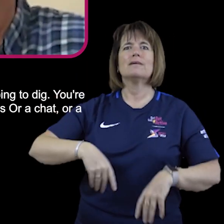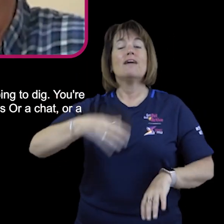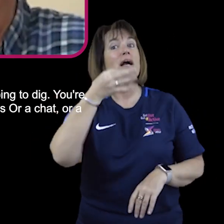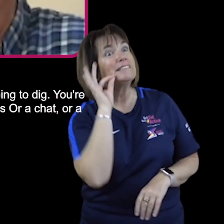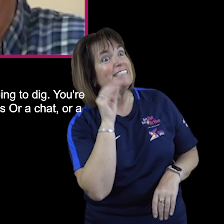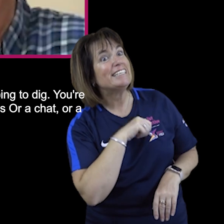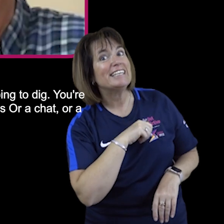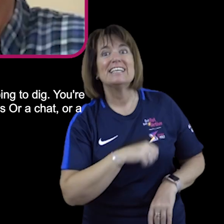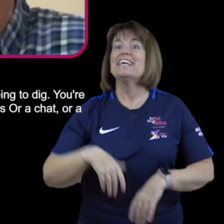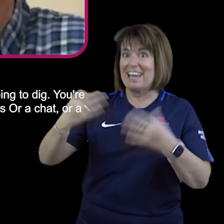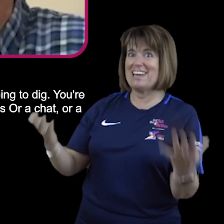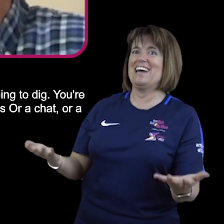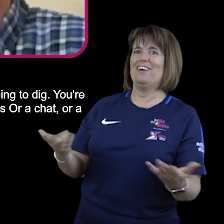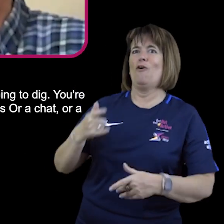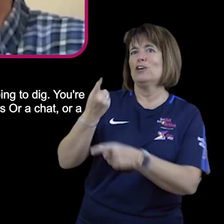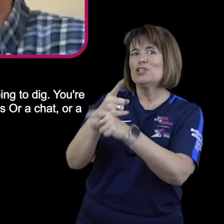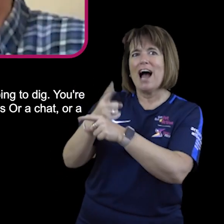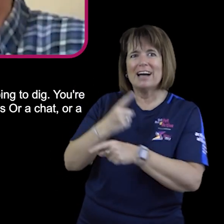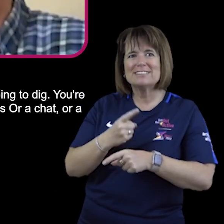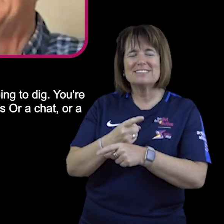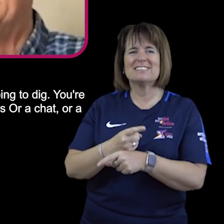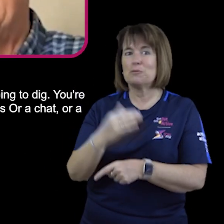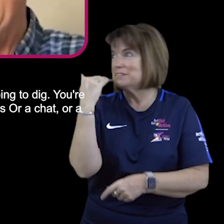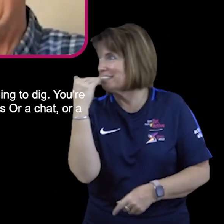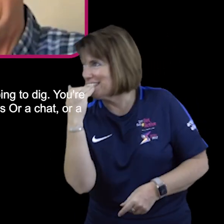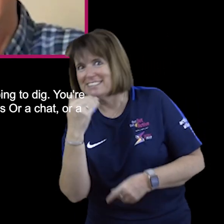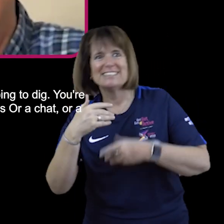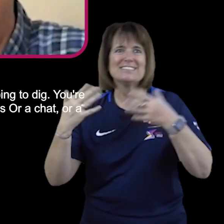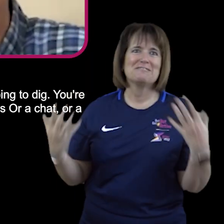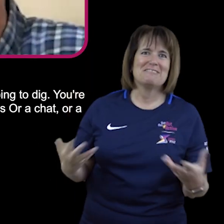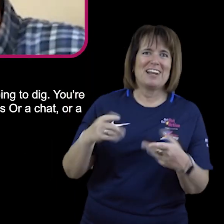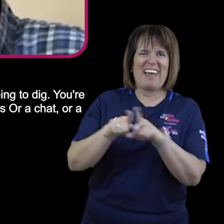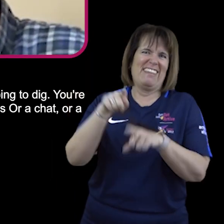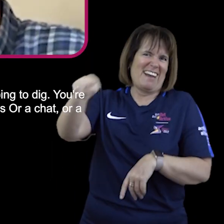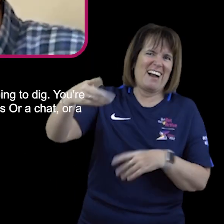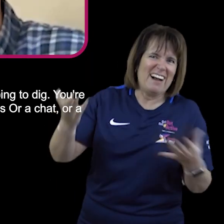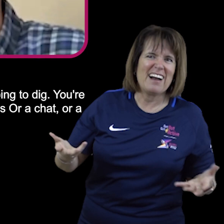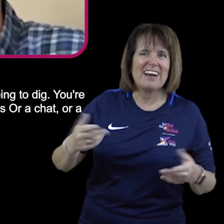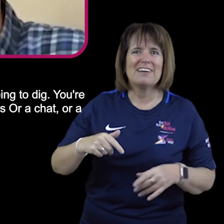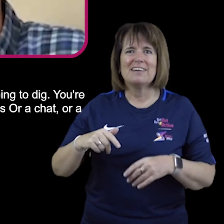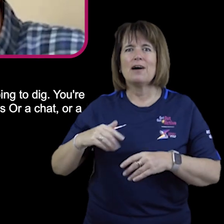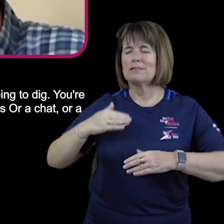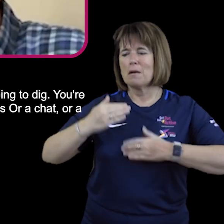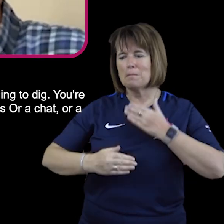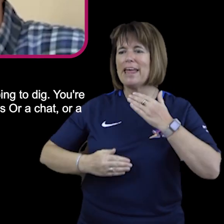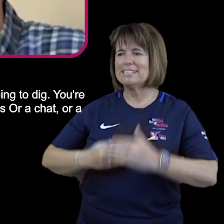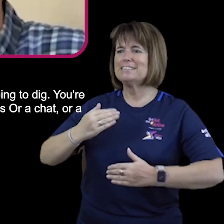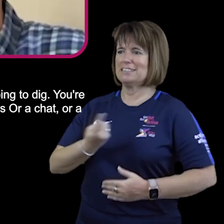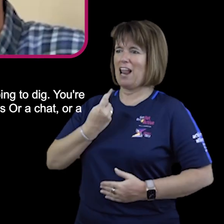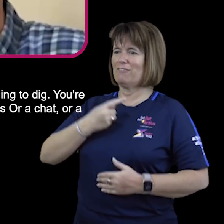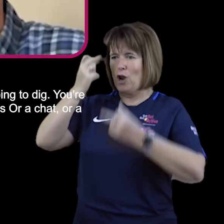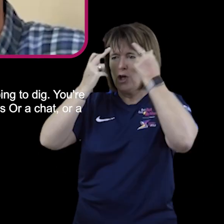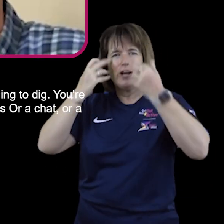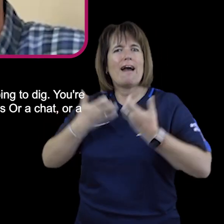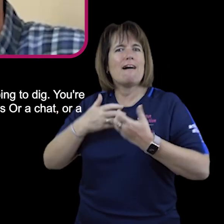stop and have a cup of tea." Yes, or a chat, or a biscuit, or something like that. And it's learning to pace